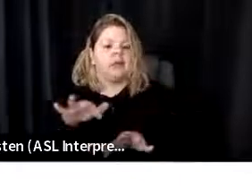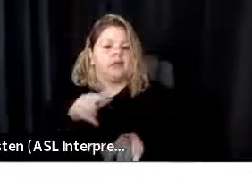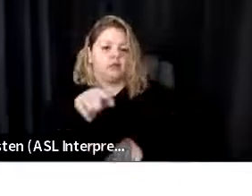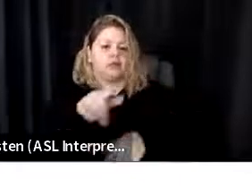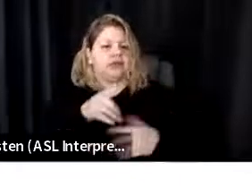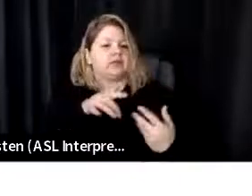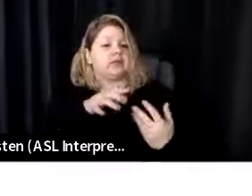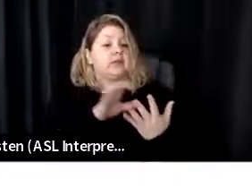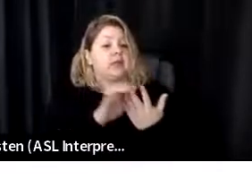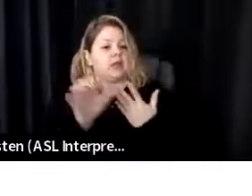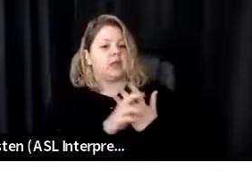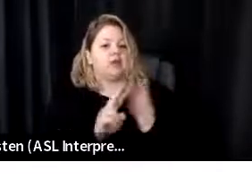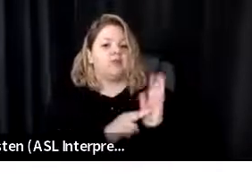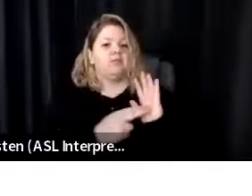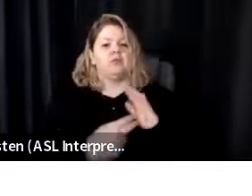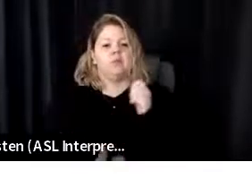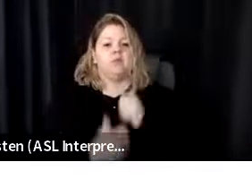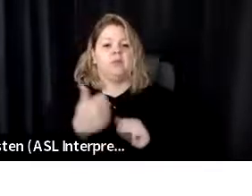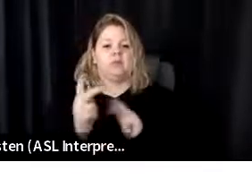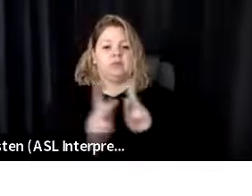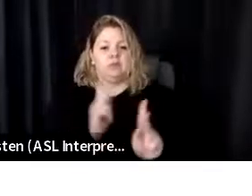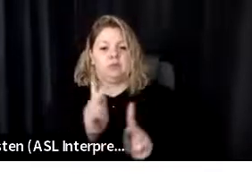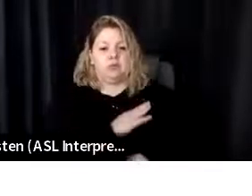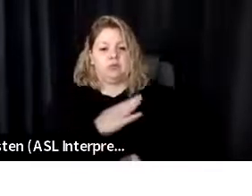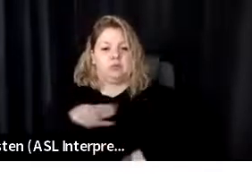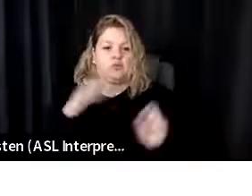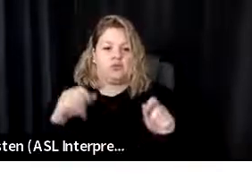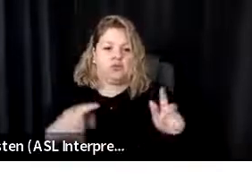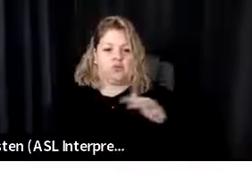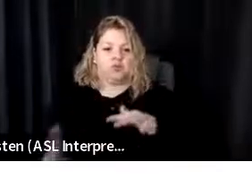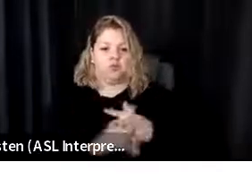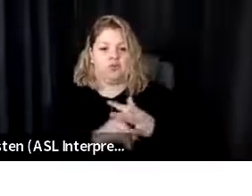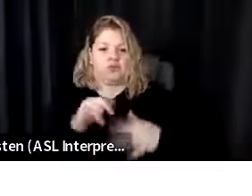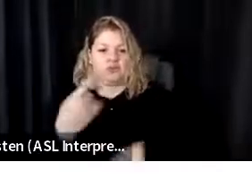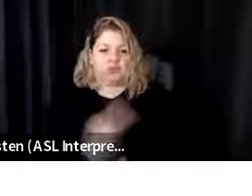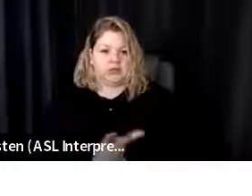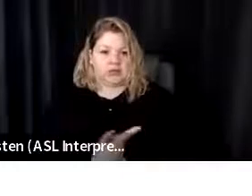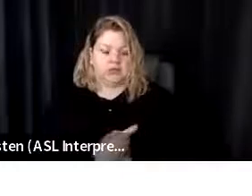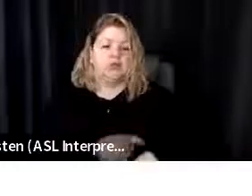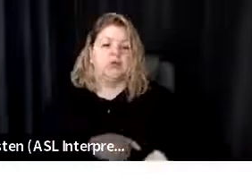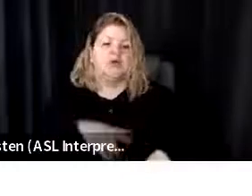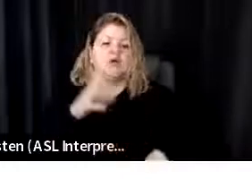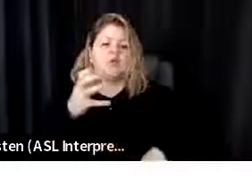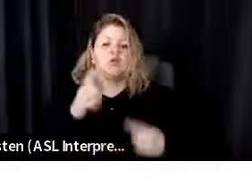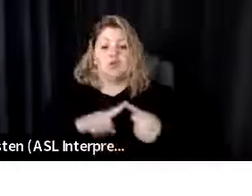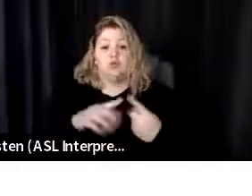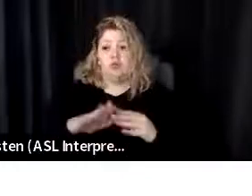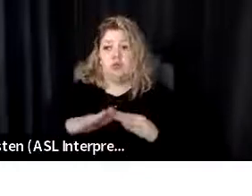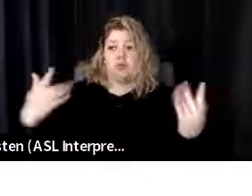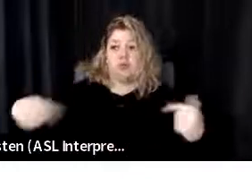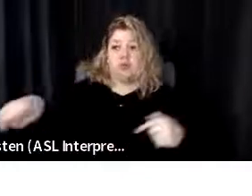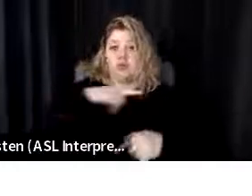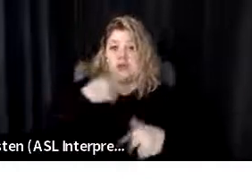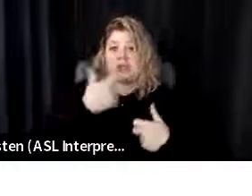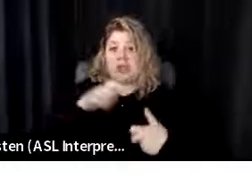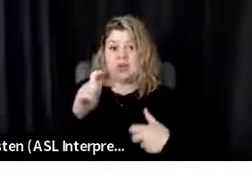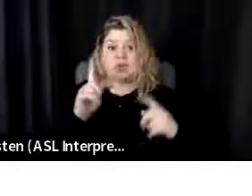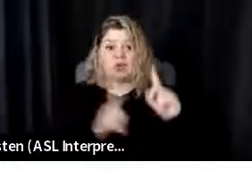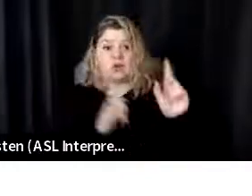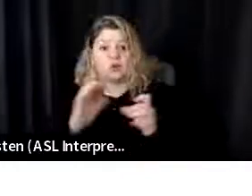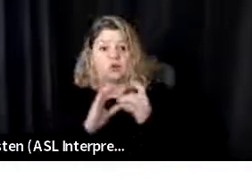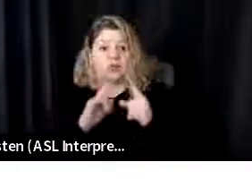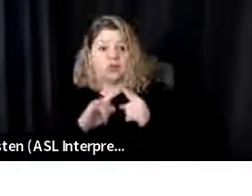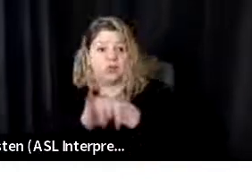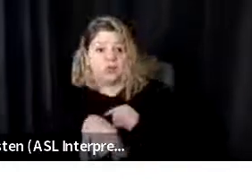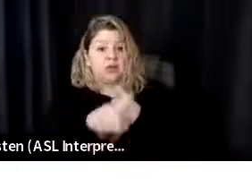up to any board members if they have questions on these dates. So our next meeting would be Tuesday, August 9th for the